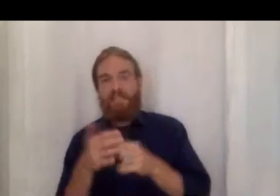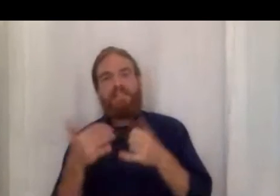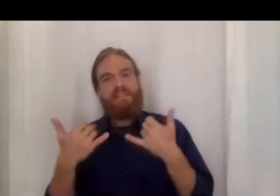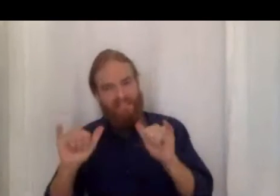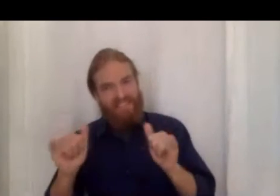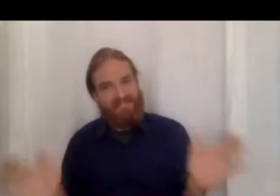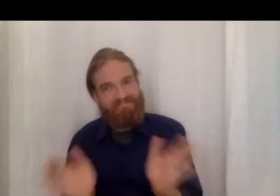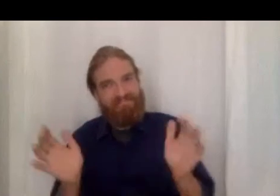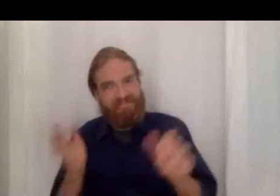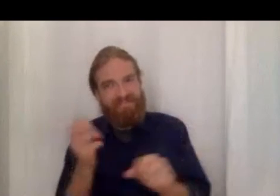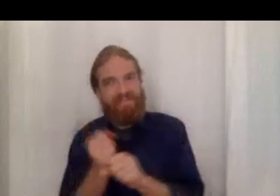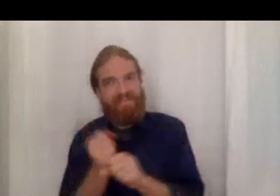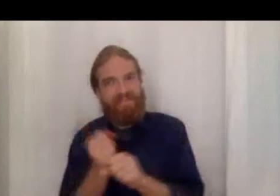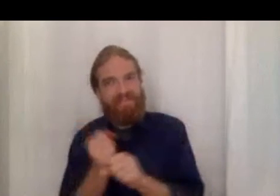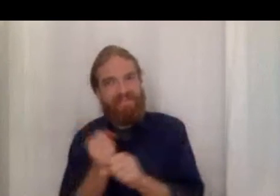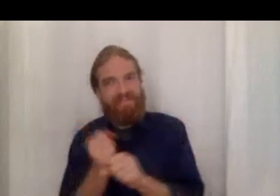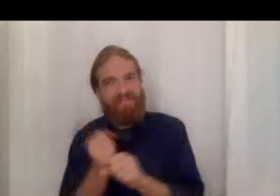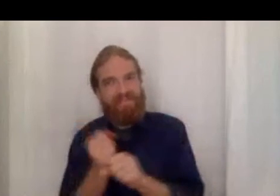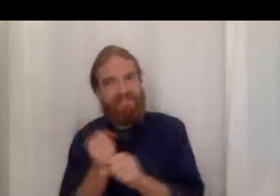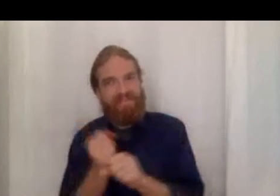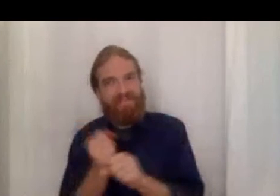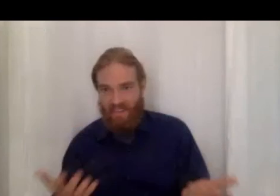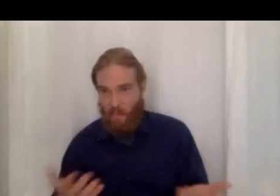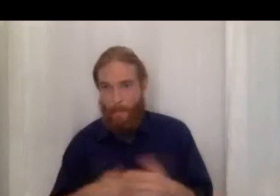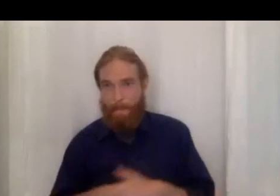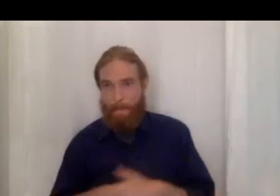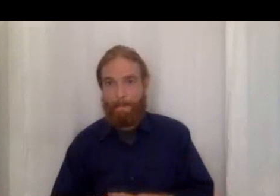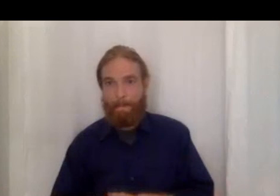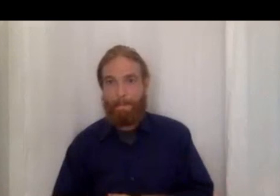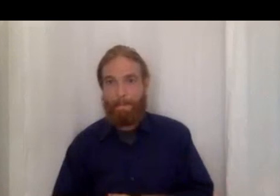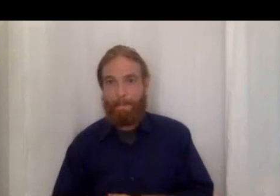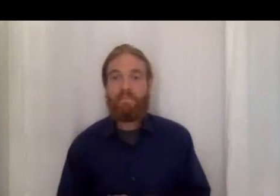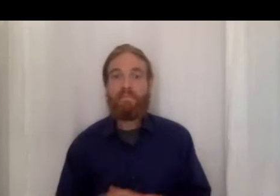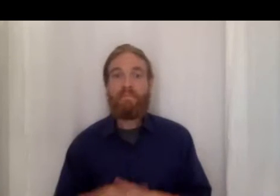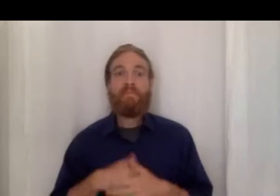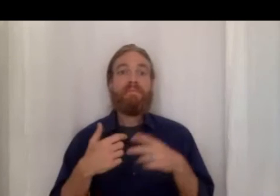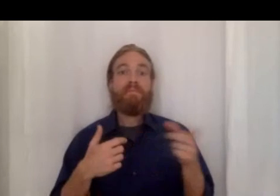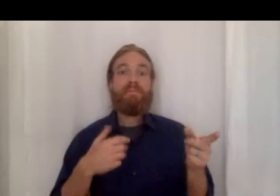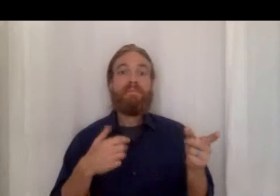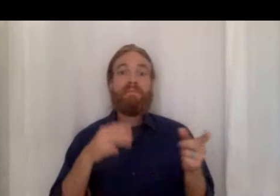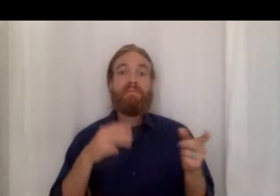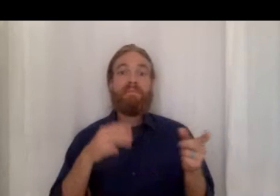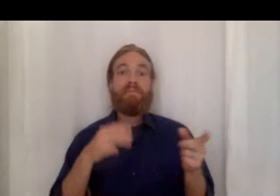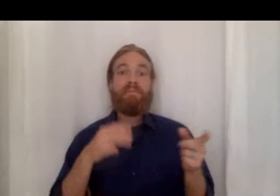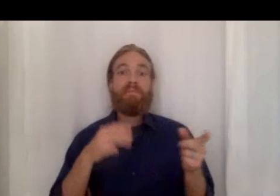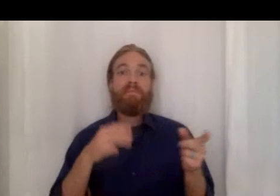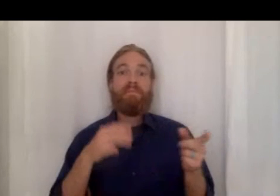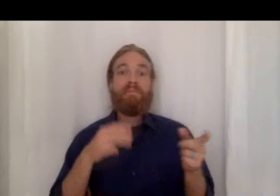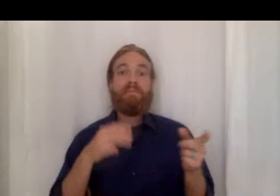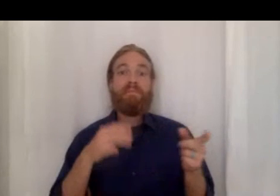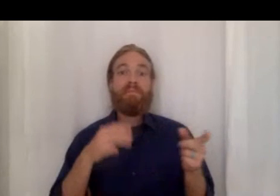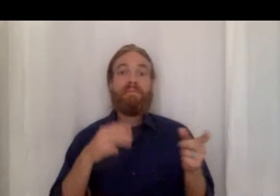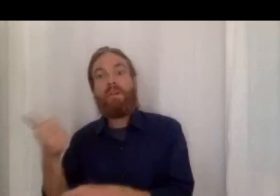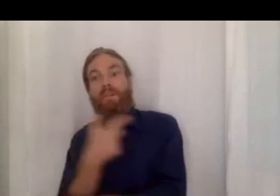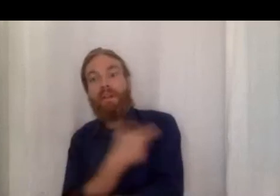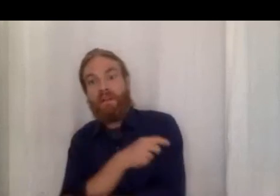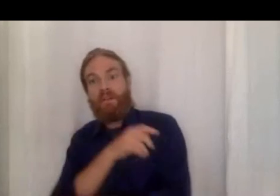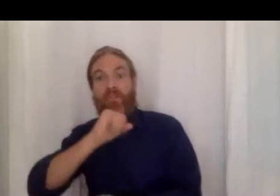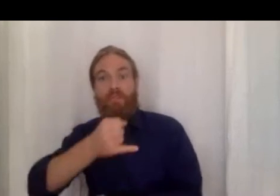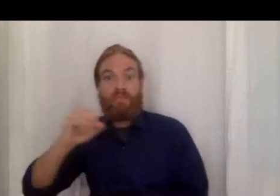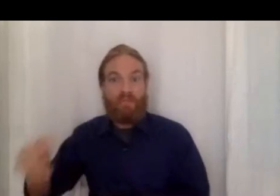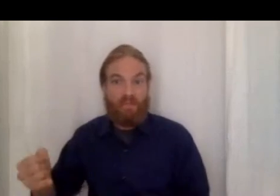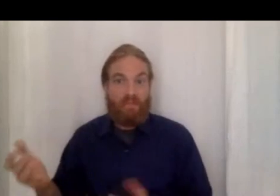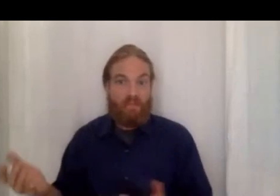mRNA vaccines or one dose of the vector vaccine. And if you meet criteria for the third dose, you should still do